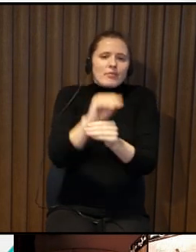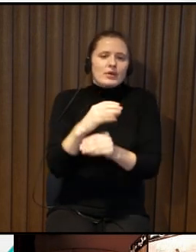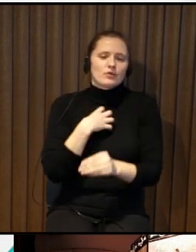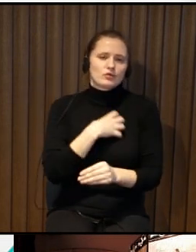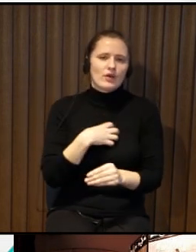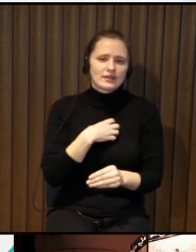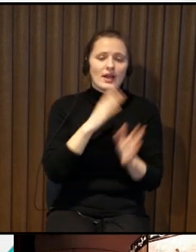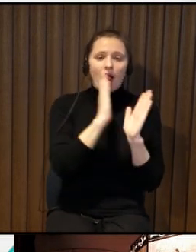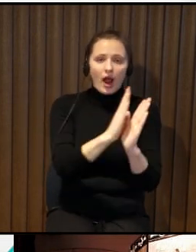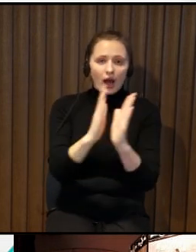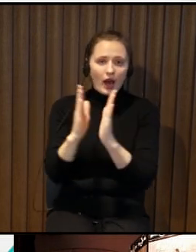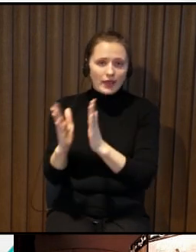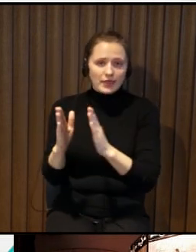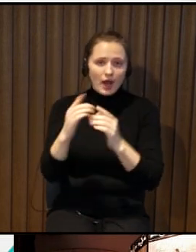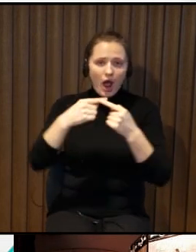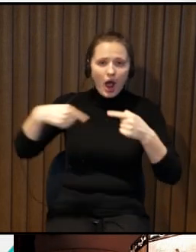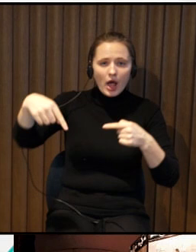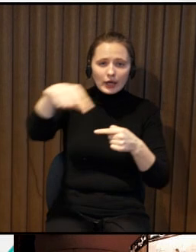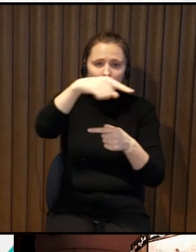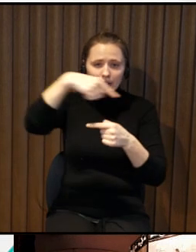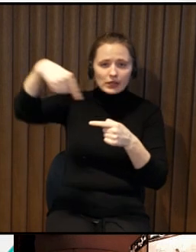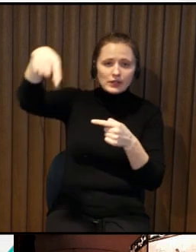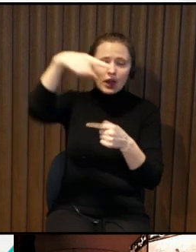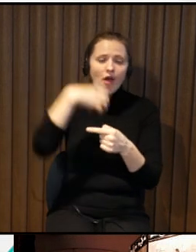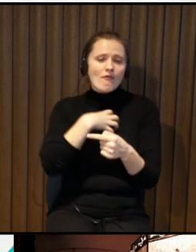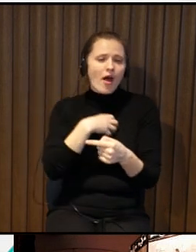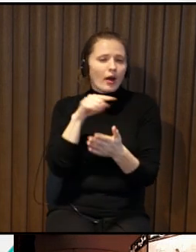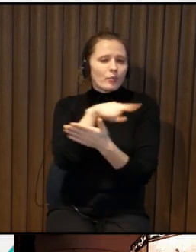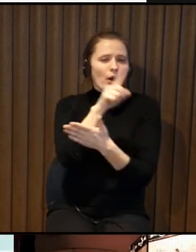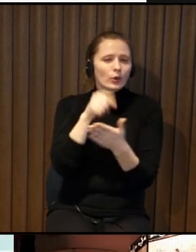missing? Who does our design not work for?